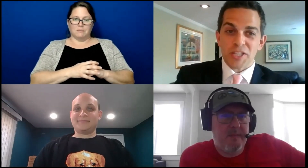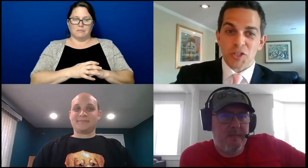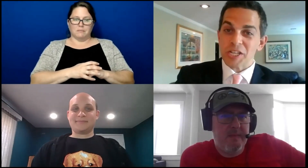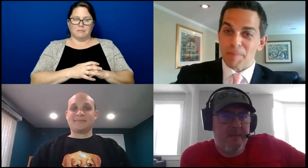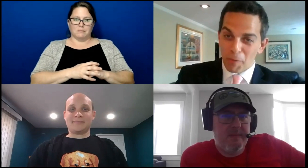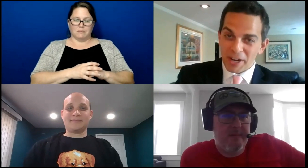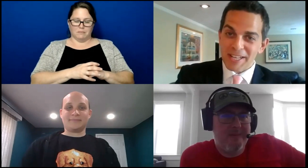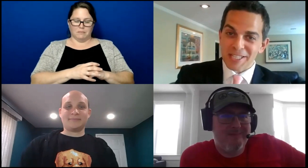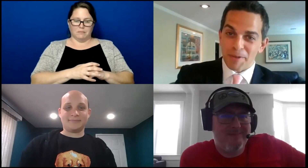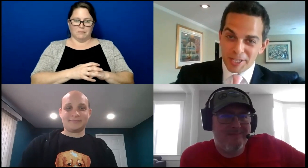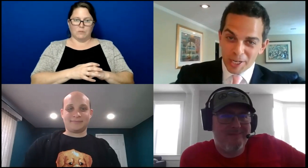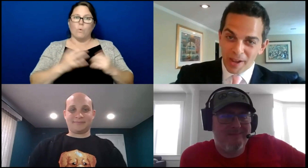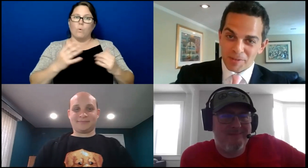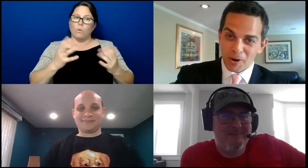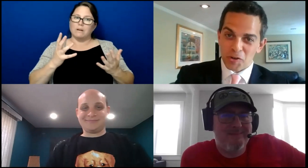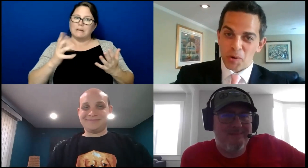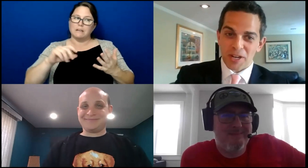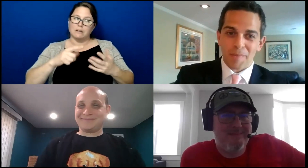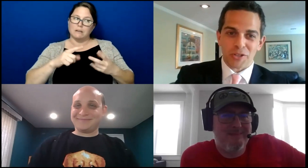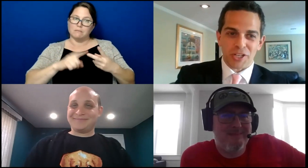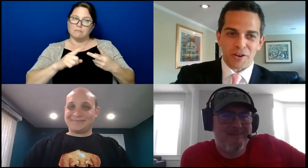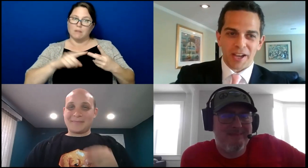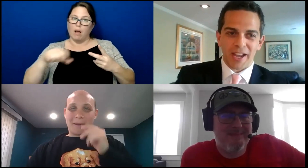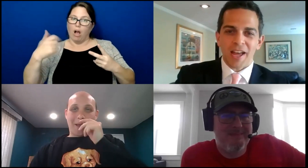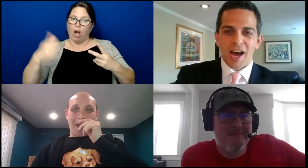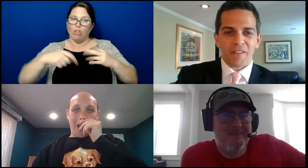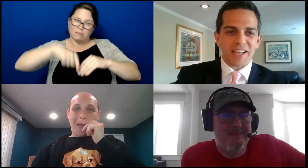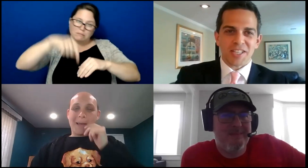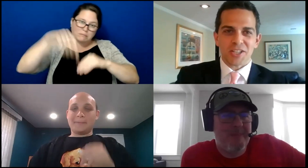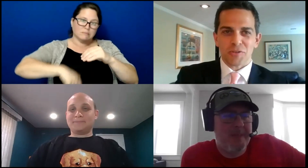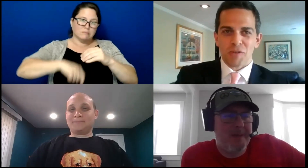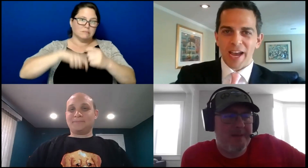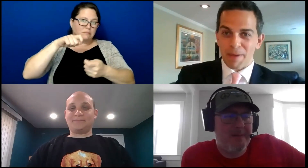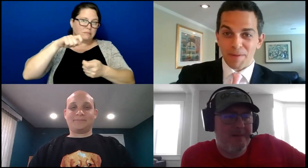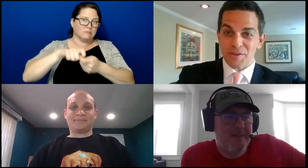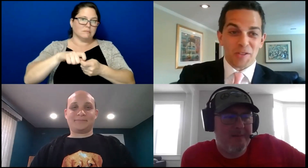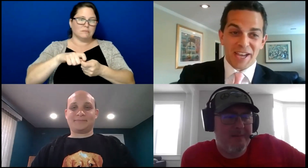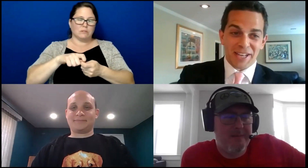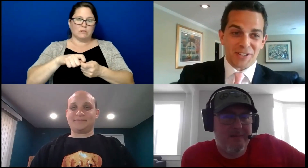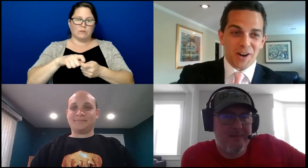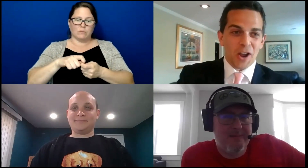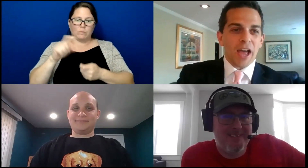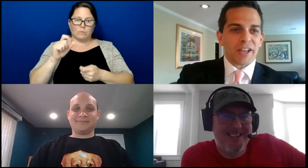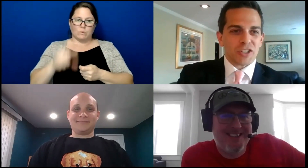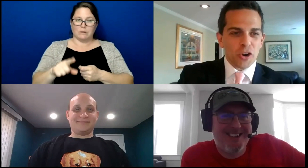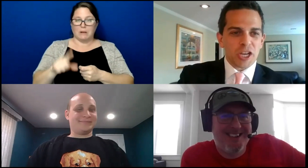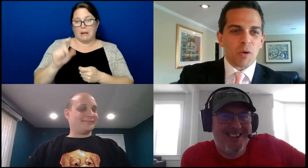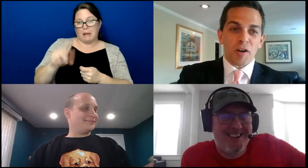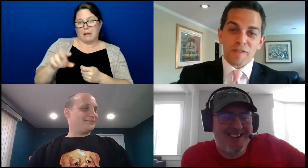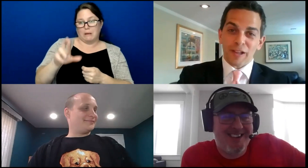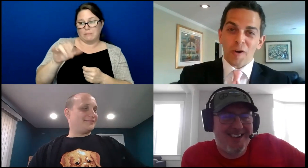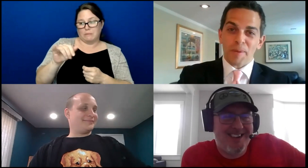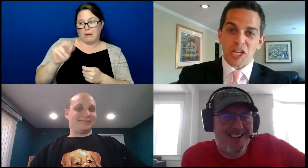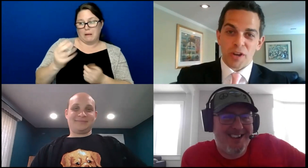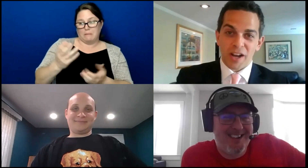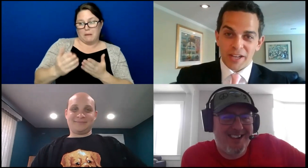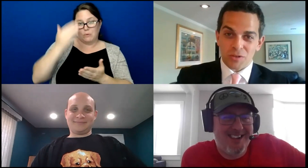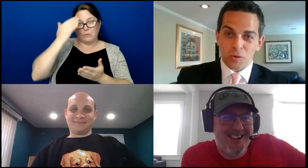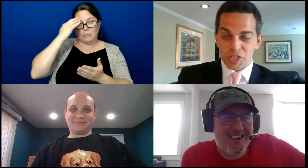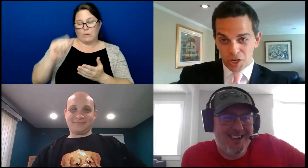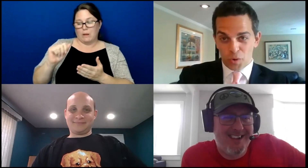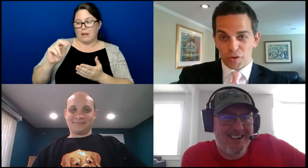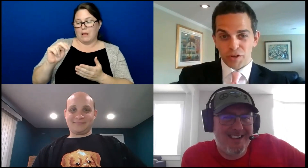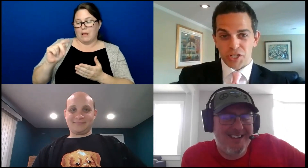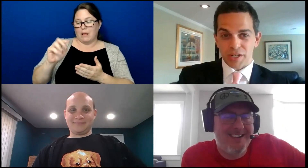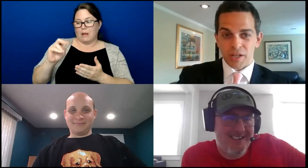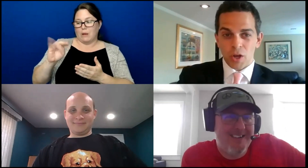in the weeds question, but I want to get some of these. I know we have some hardcore gamers here. Okay. I'll ask this to Ryan. Maybe you know the answer. Antonio Arvello, Patriot High